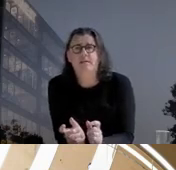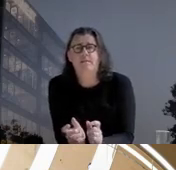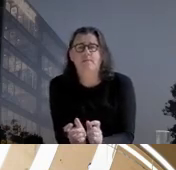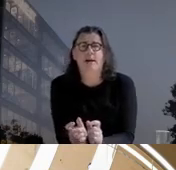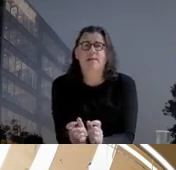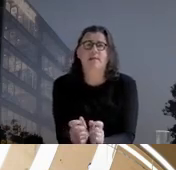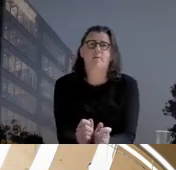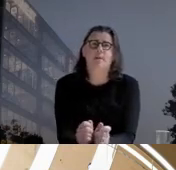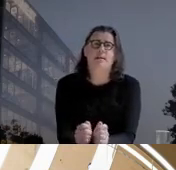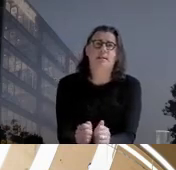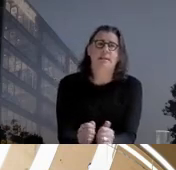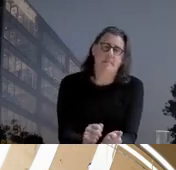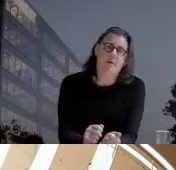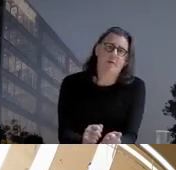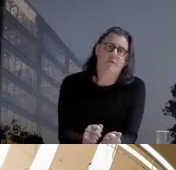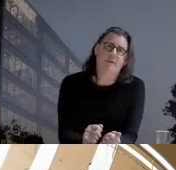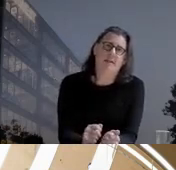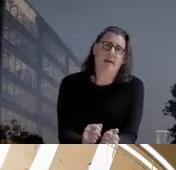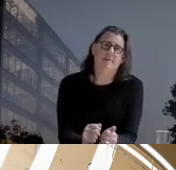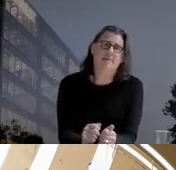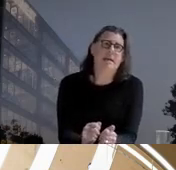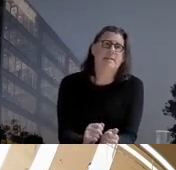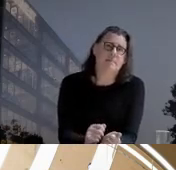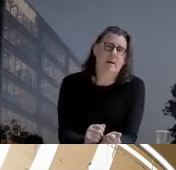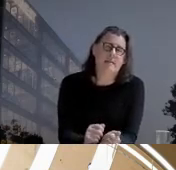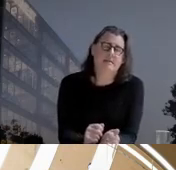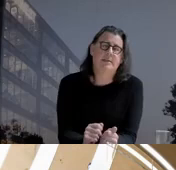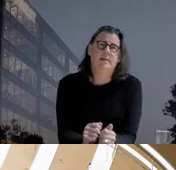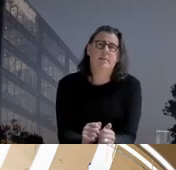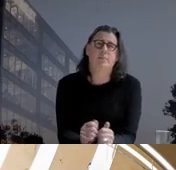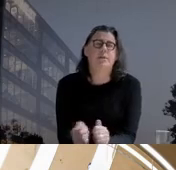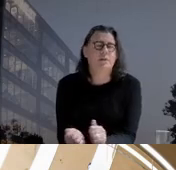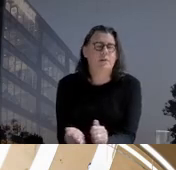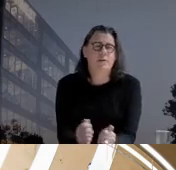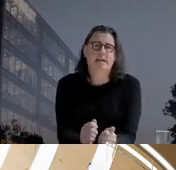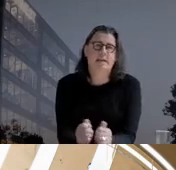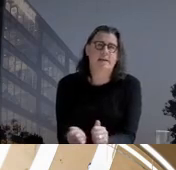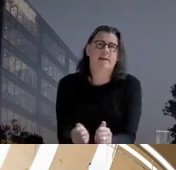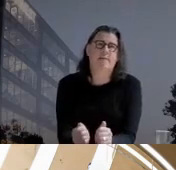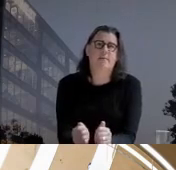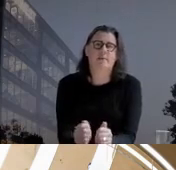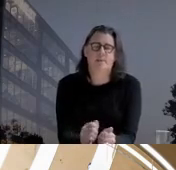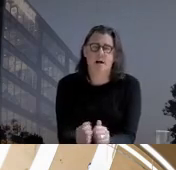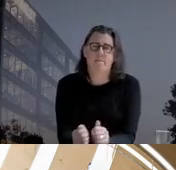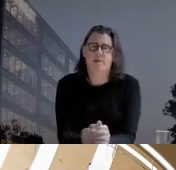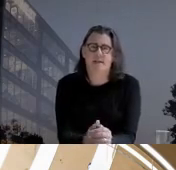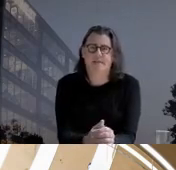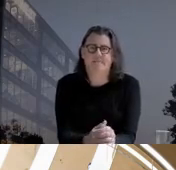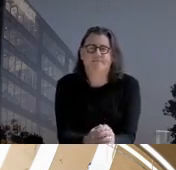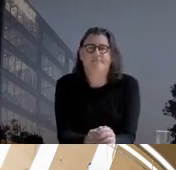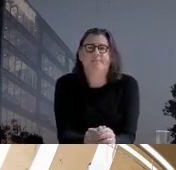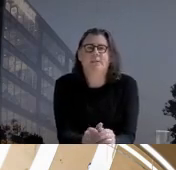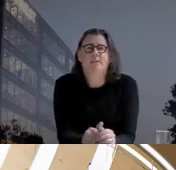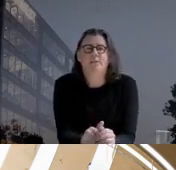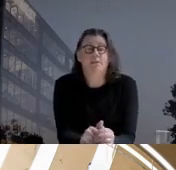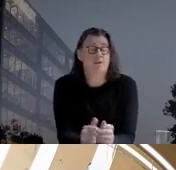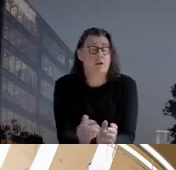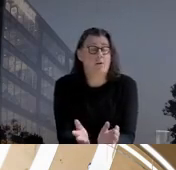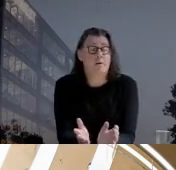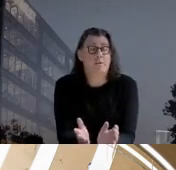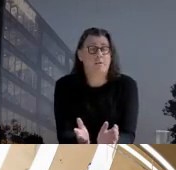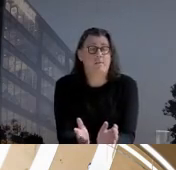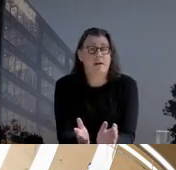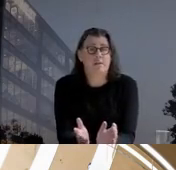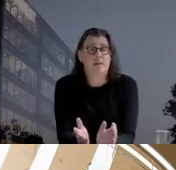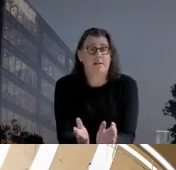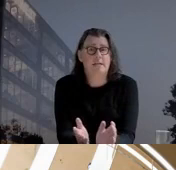move, it has this impact. If we make that move, it has less impact. But you can only get there when you start measuring it. So there's a